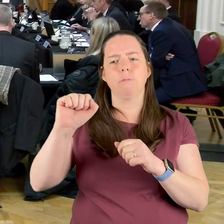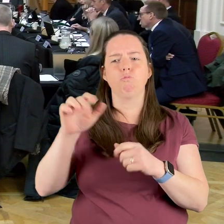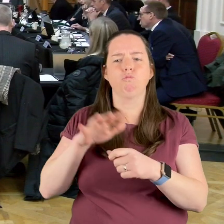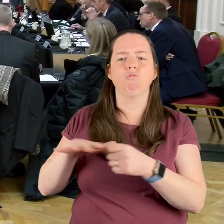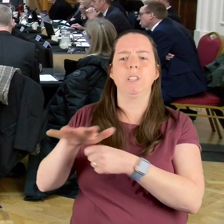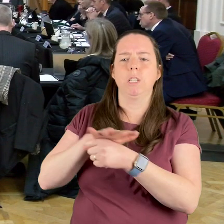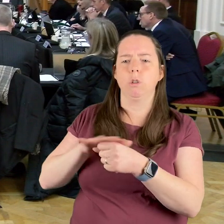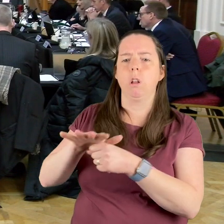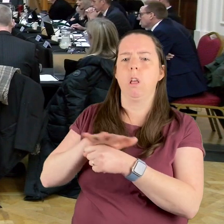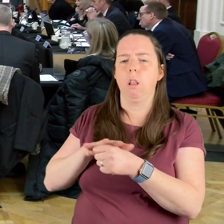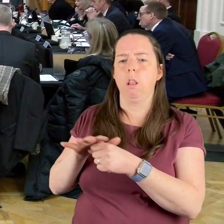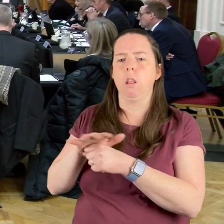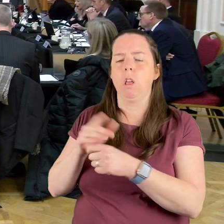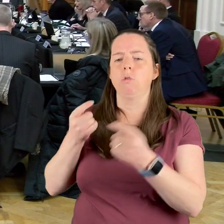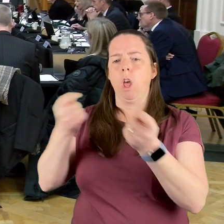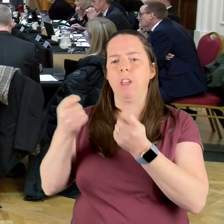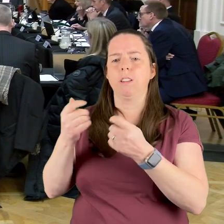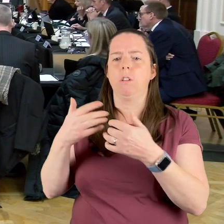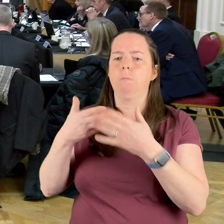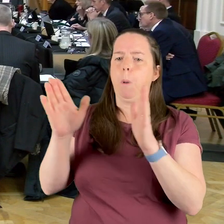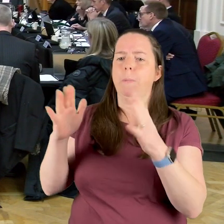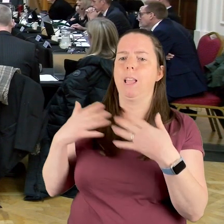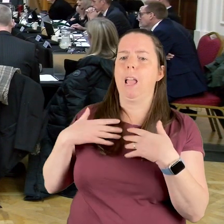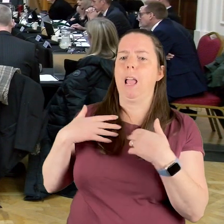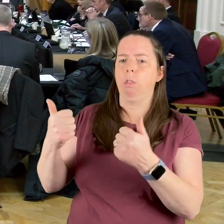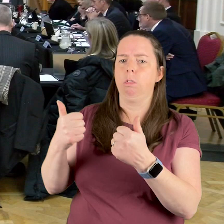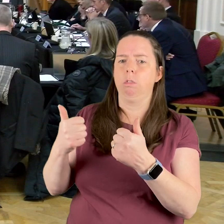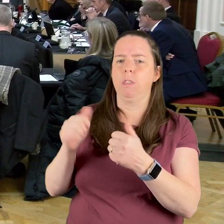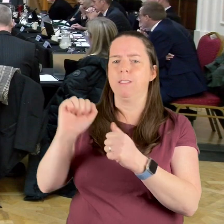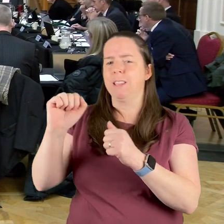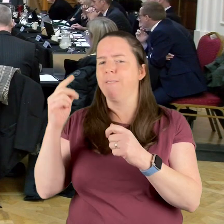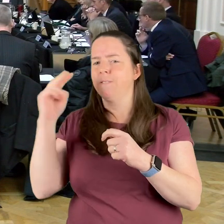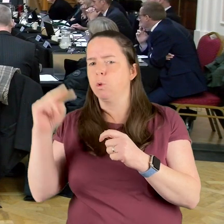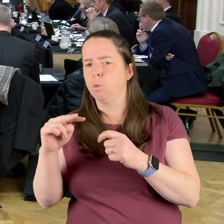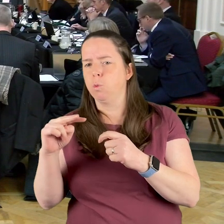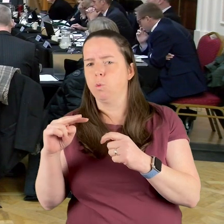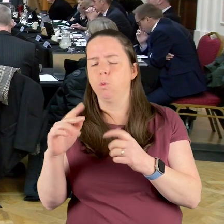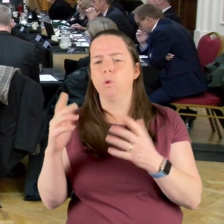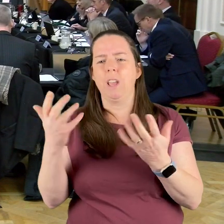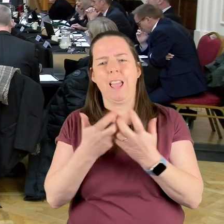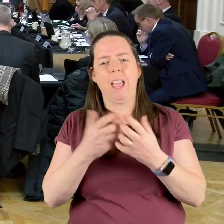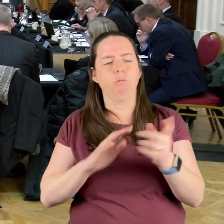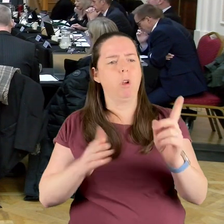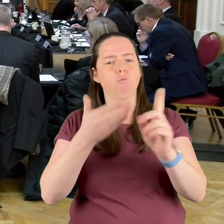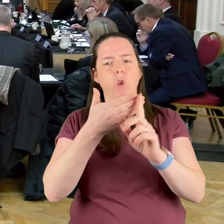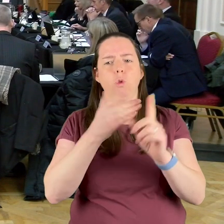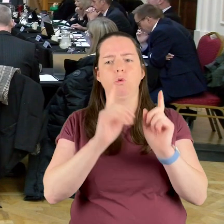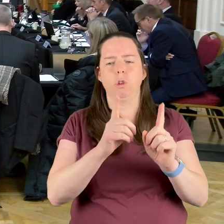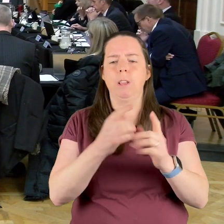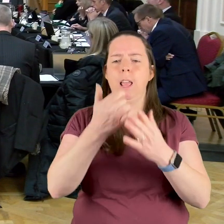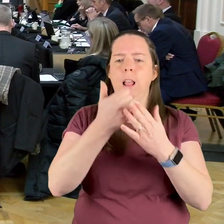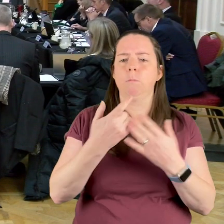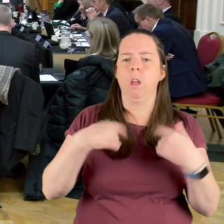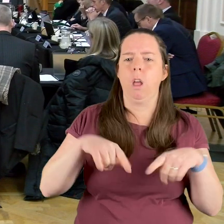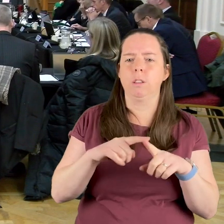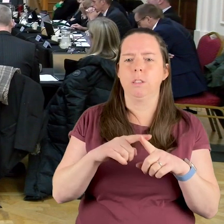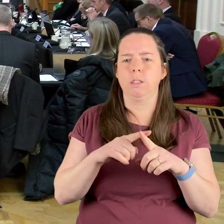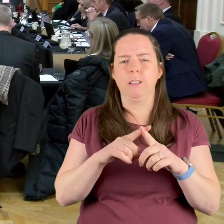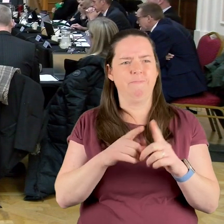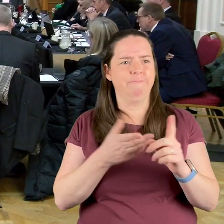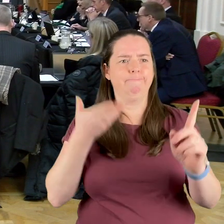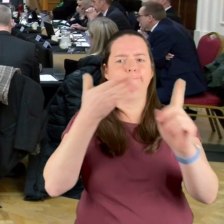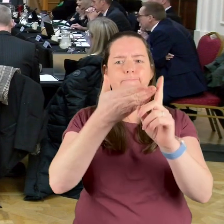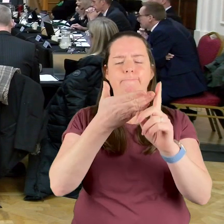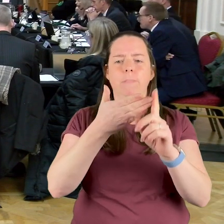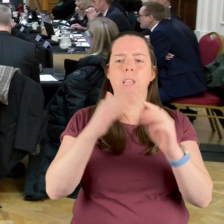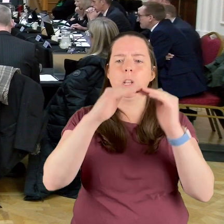a conversation with Kevin Fenton, who's the London Regional Director of Public Health, to get his view of how you might, you know,